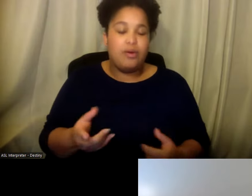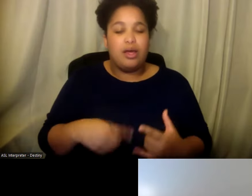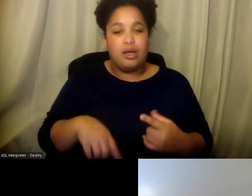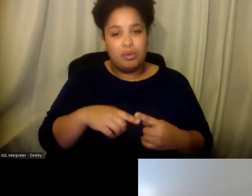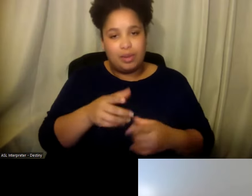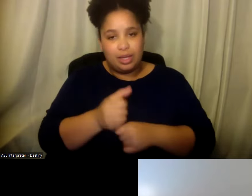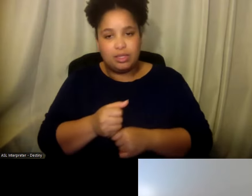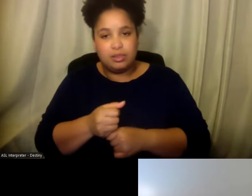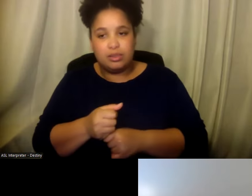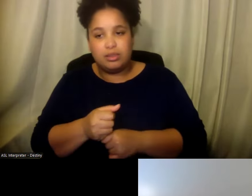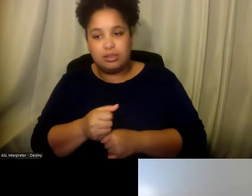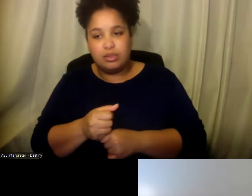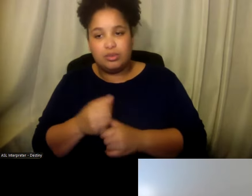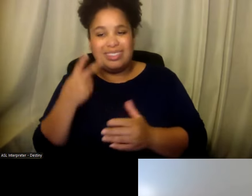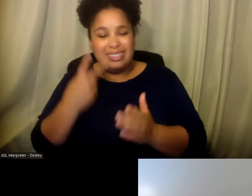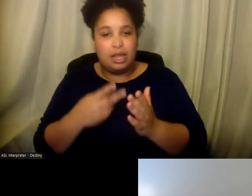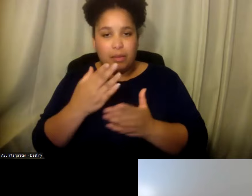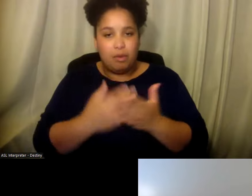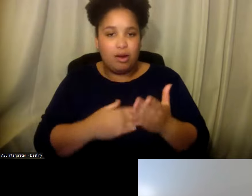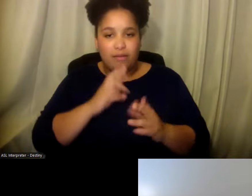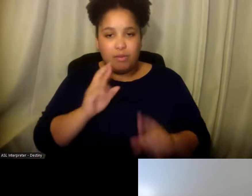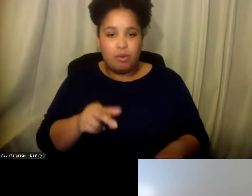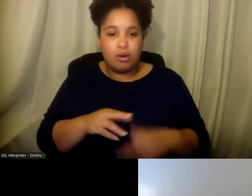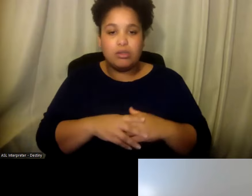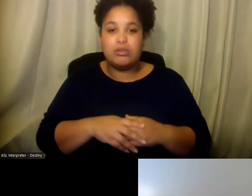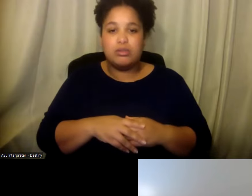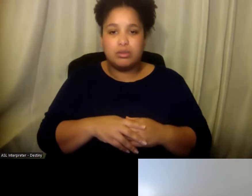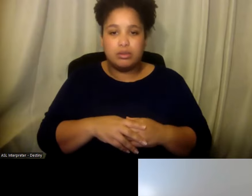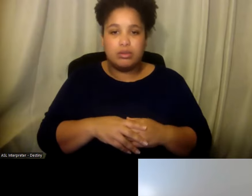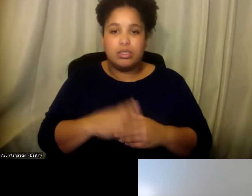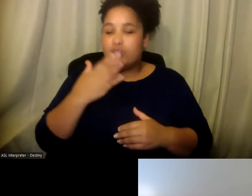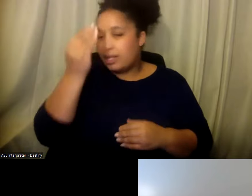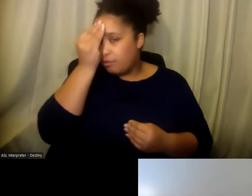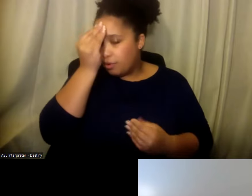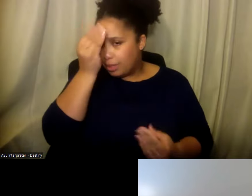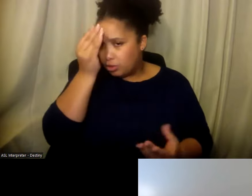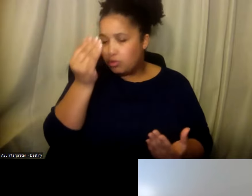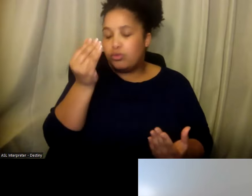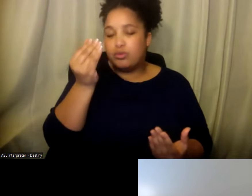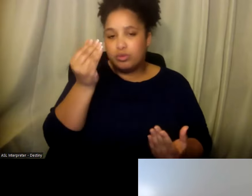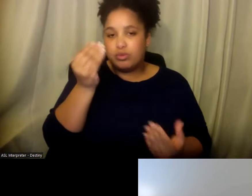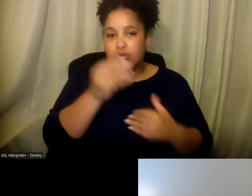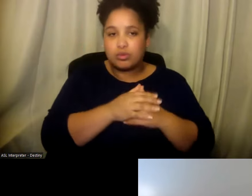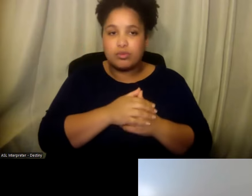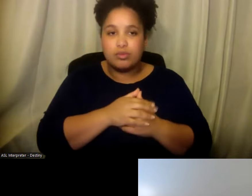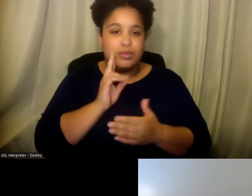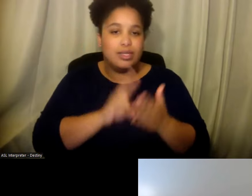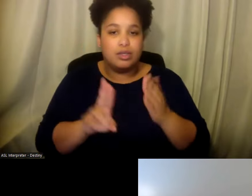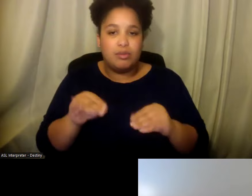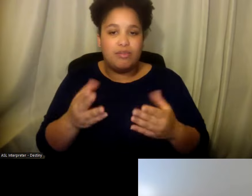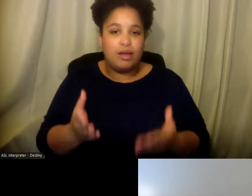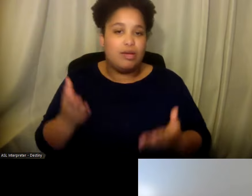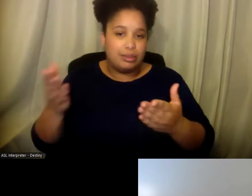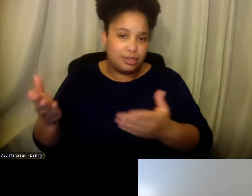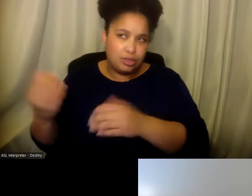that section of the report, I think that's good information to give. We gave the secretary some